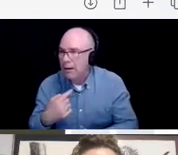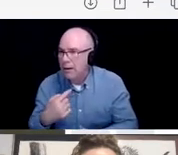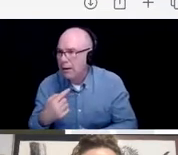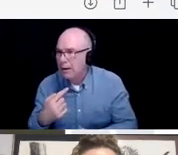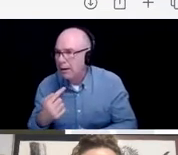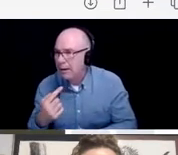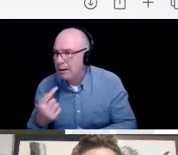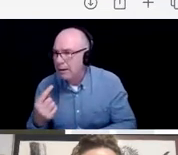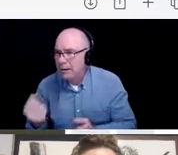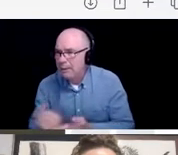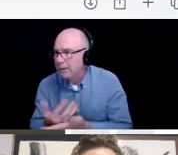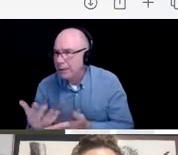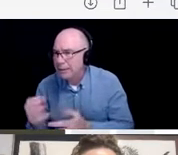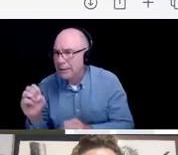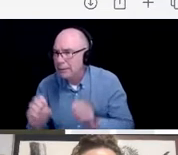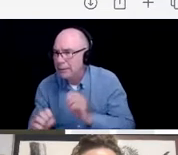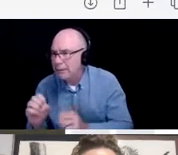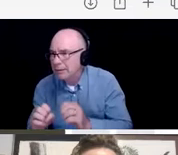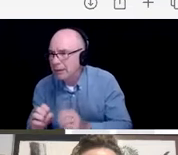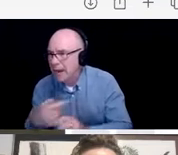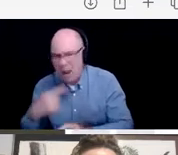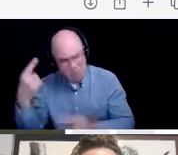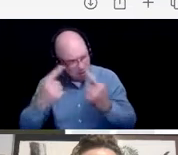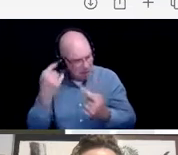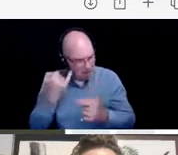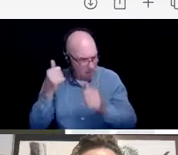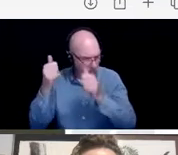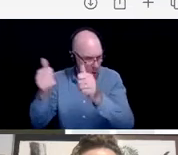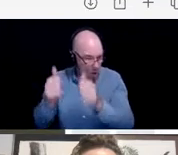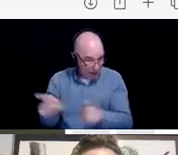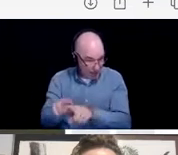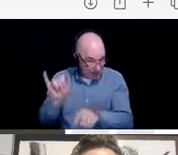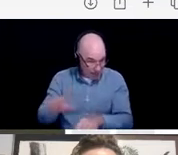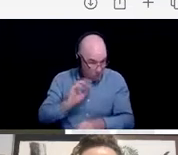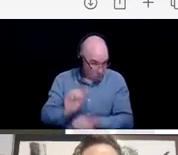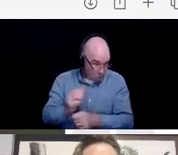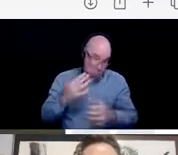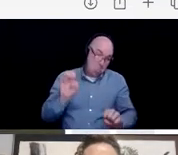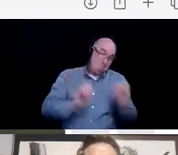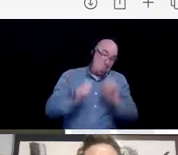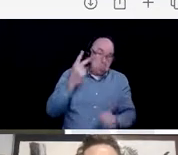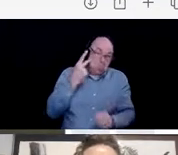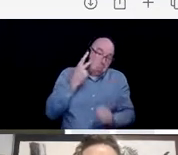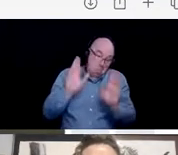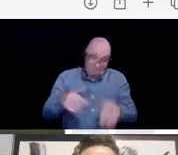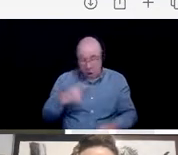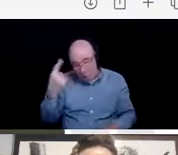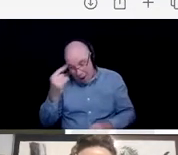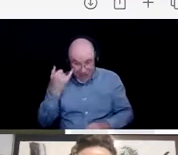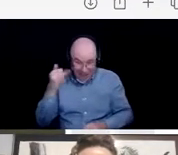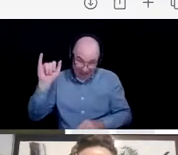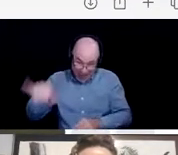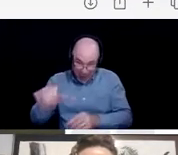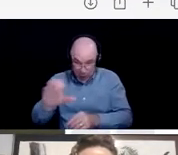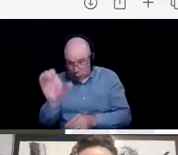now. Everything's an experiment. I wonder if posting like that would work. Let's do an experiment and see. I wonder if that type of